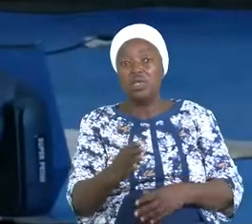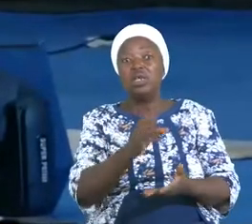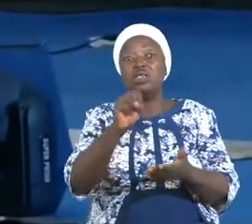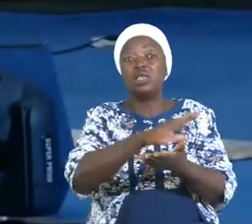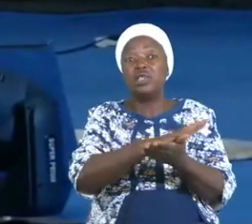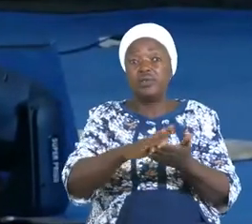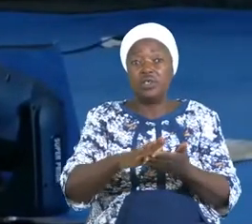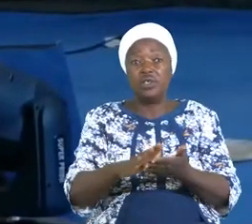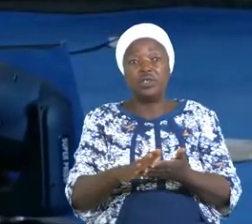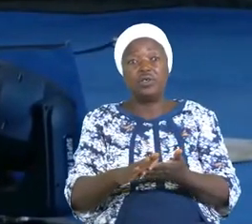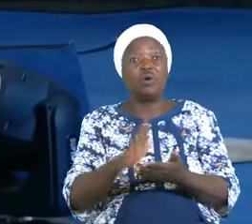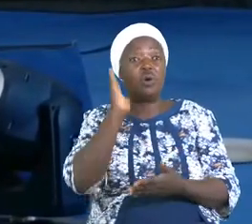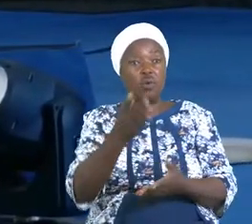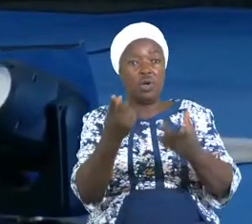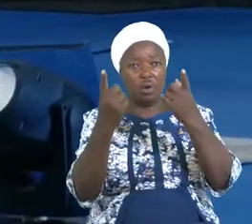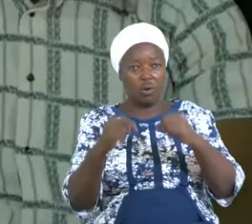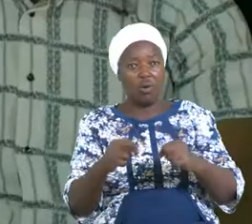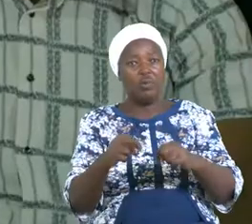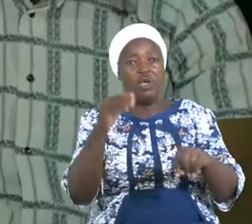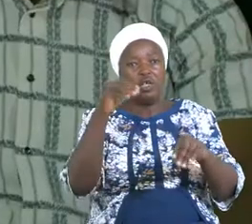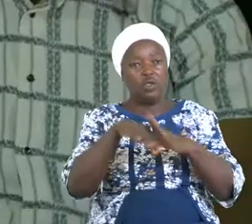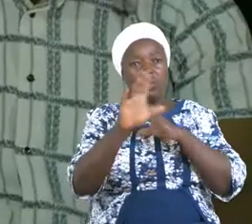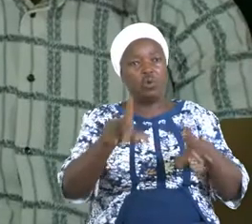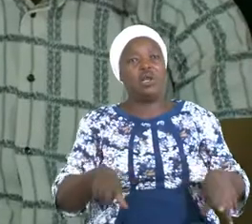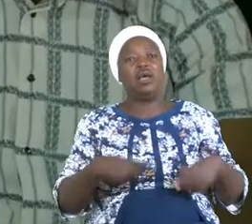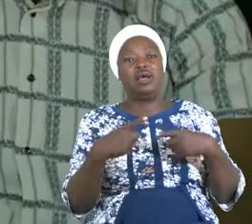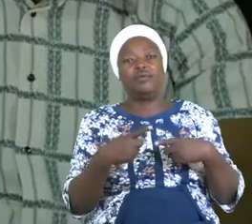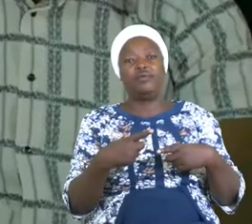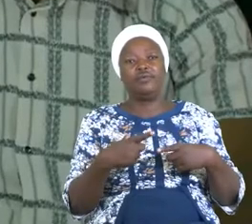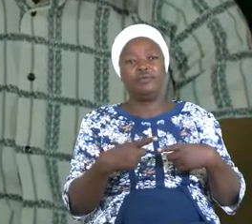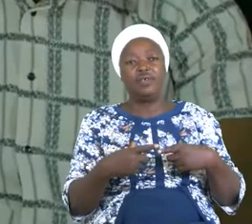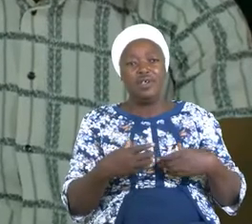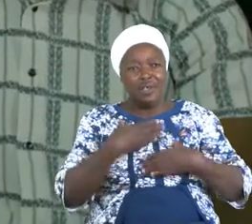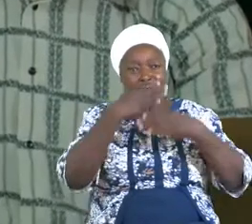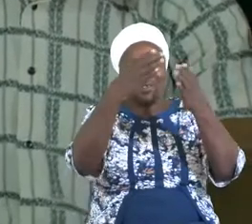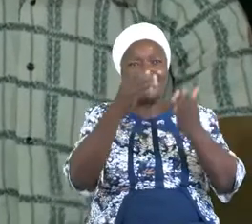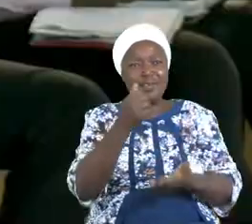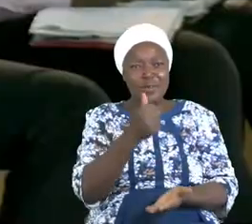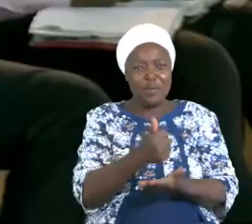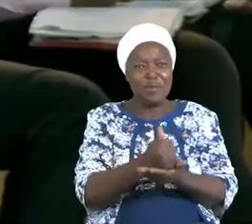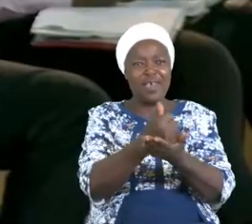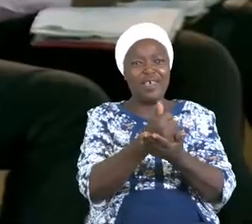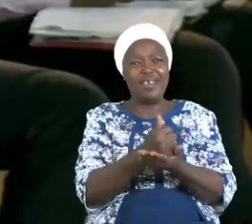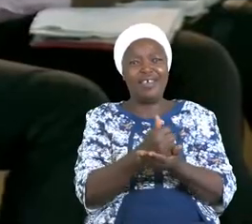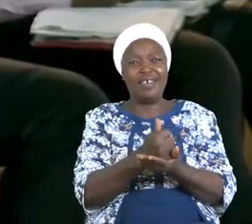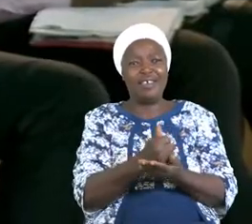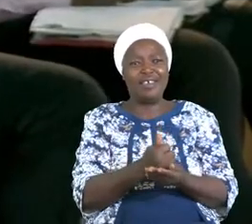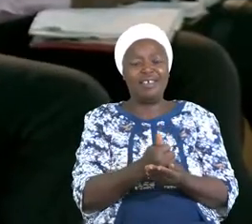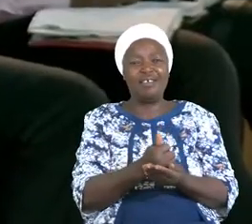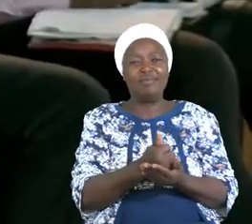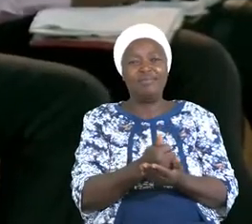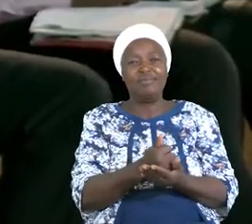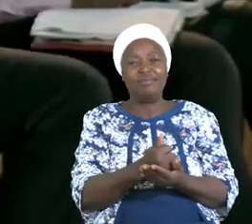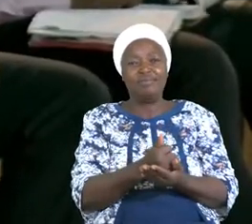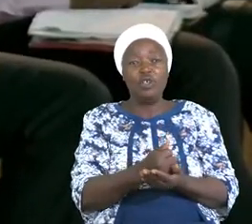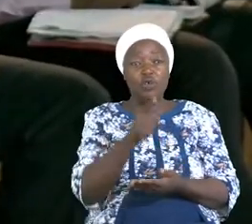Sanctification will come in your life. I was waiting for a greater amen than that. You're